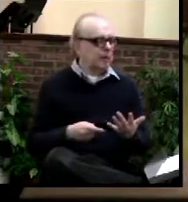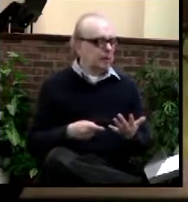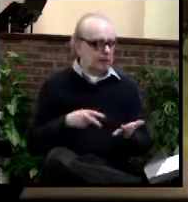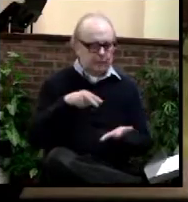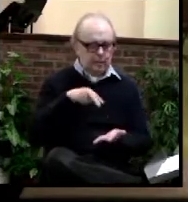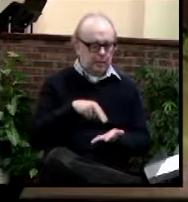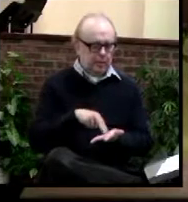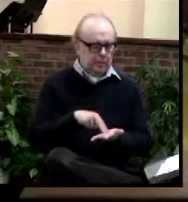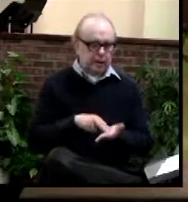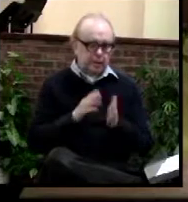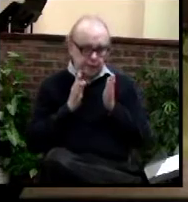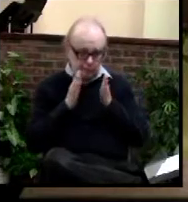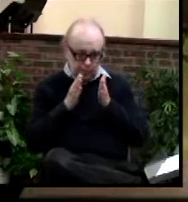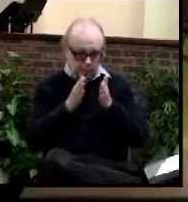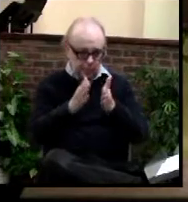in that row